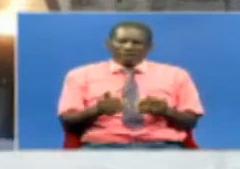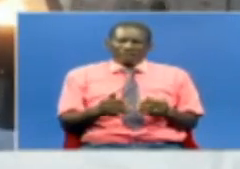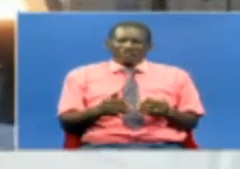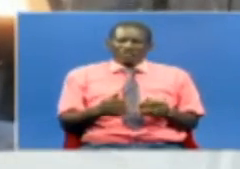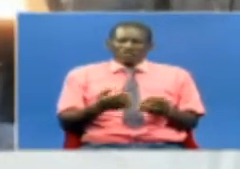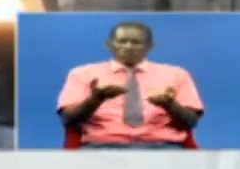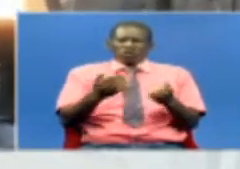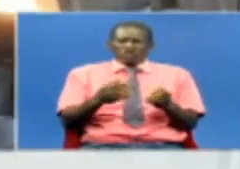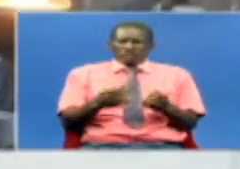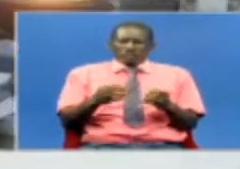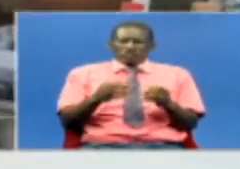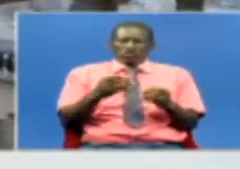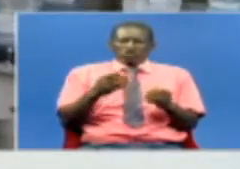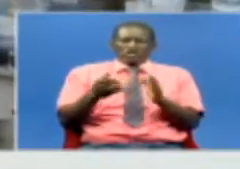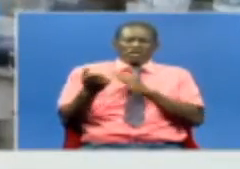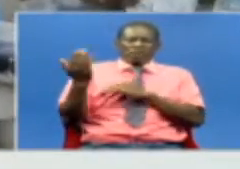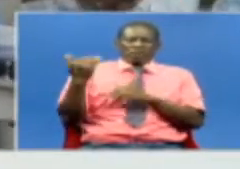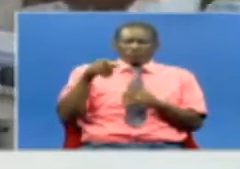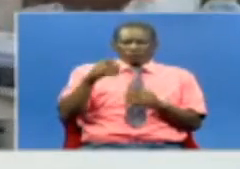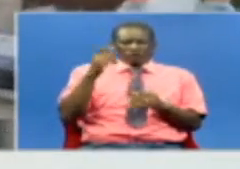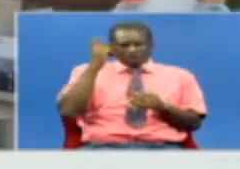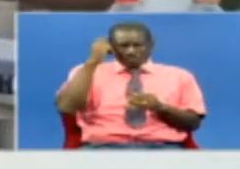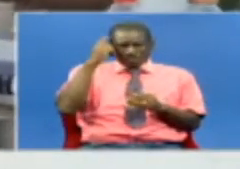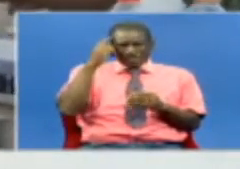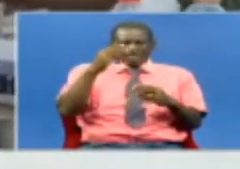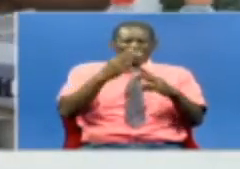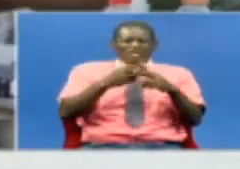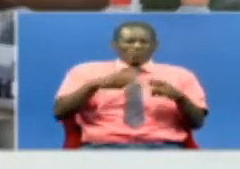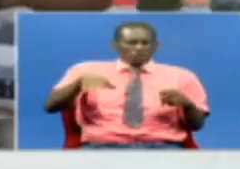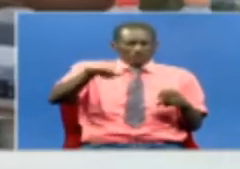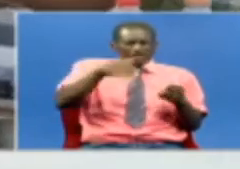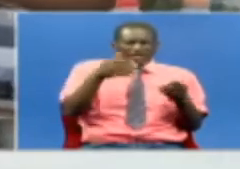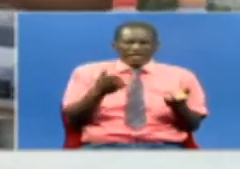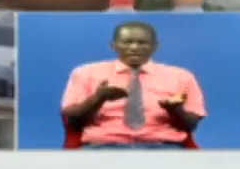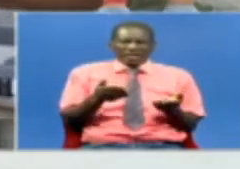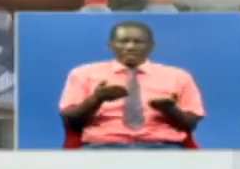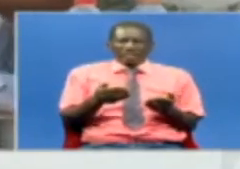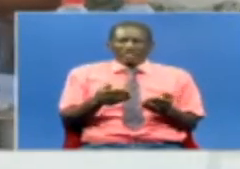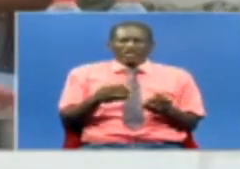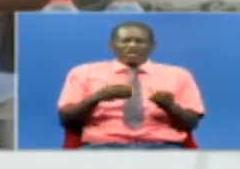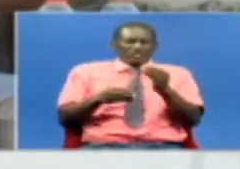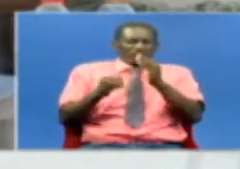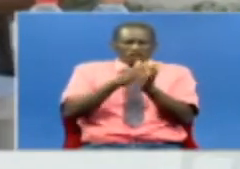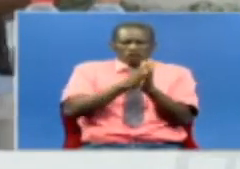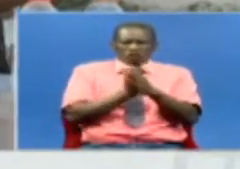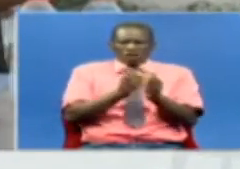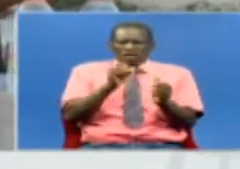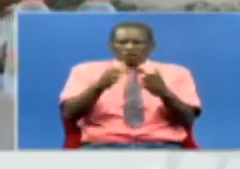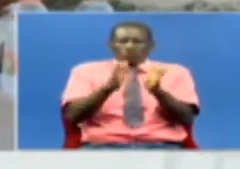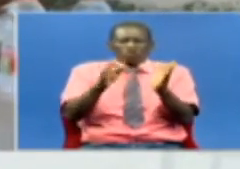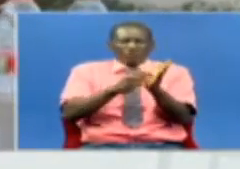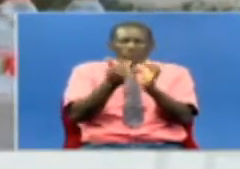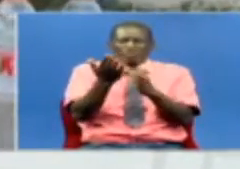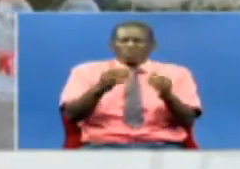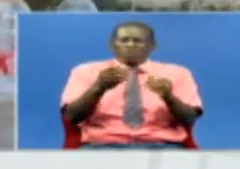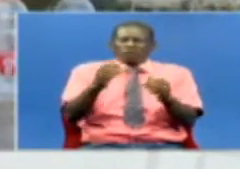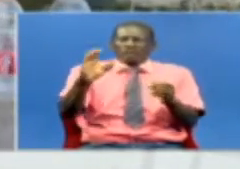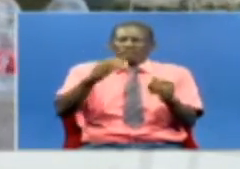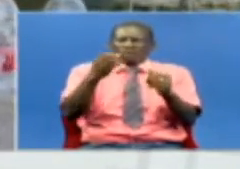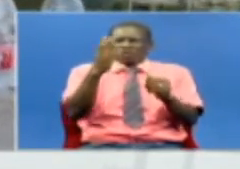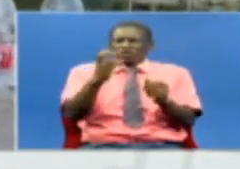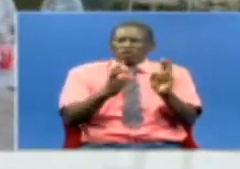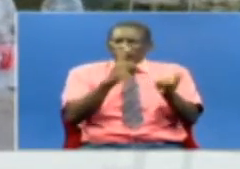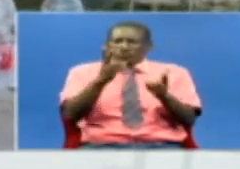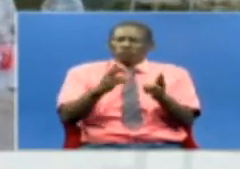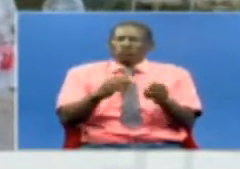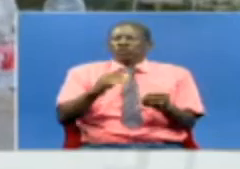with the Bible, at least in the back of your mind. The names and the places here go back to these stories. If you open the Bible in chapter 22, God tells Abraham